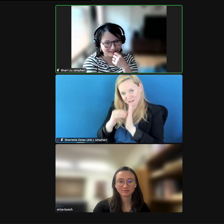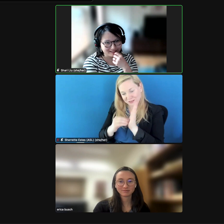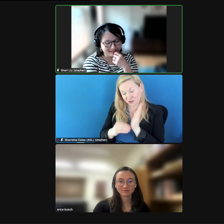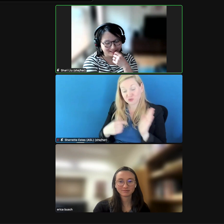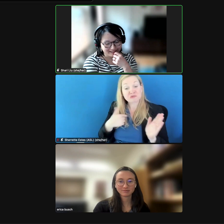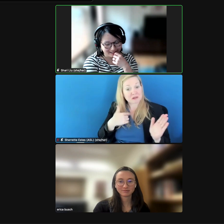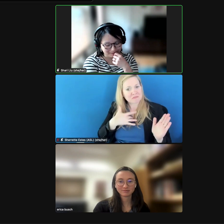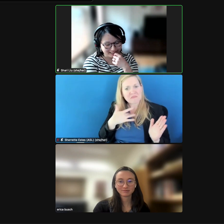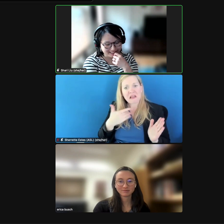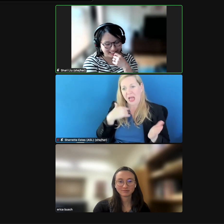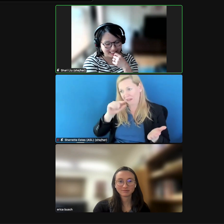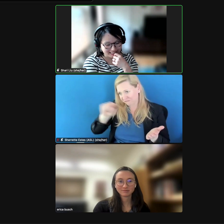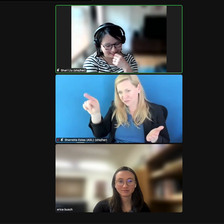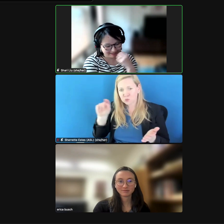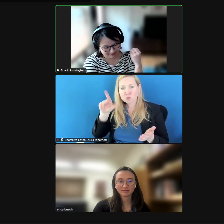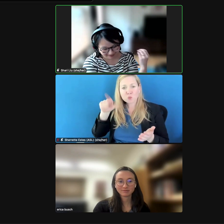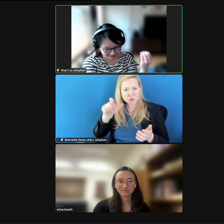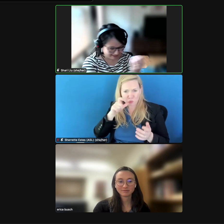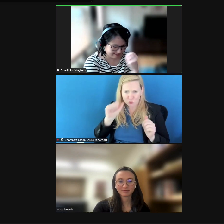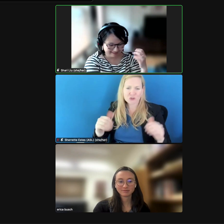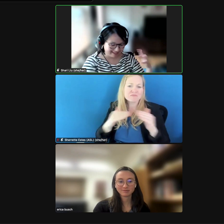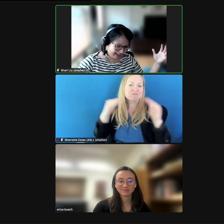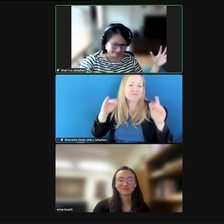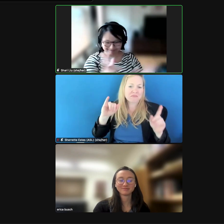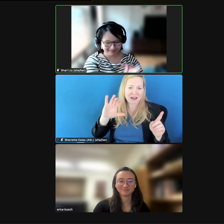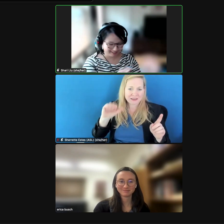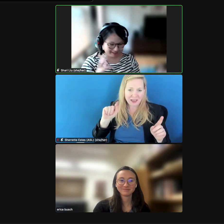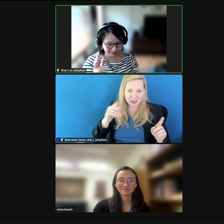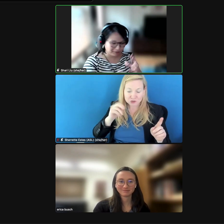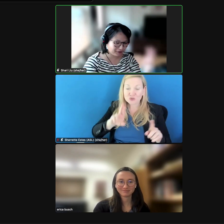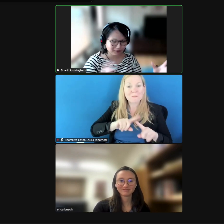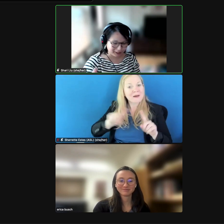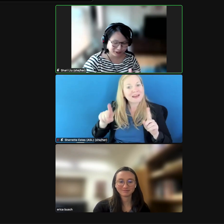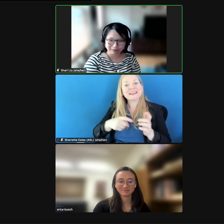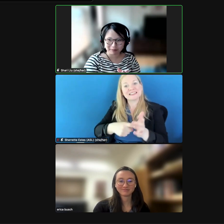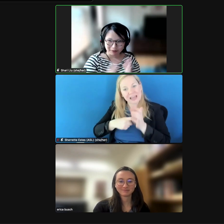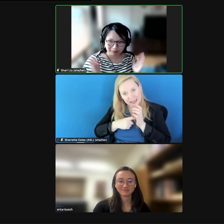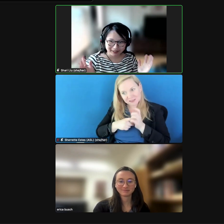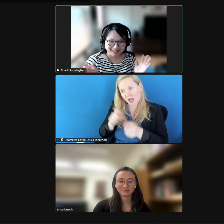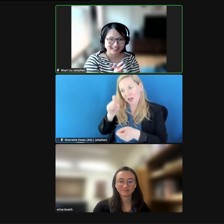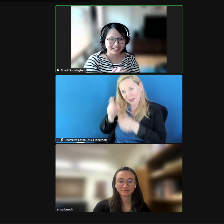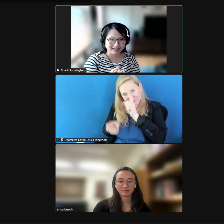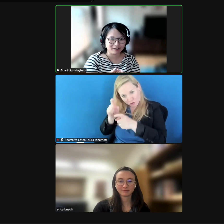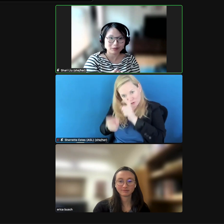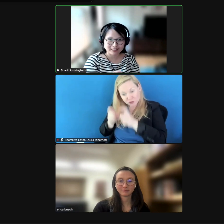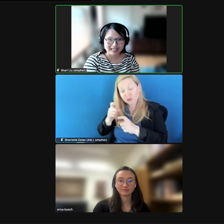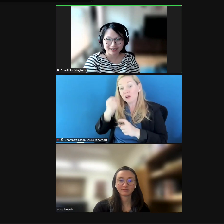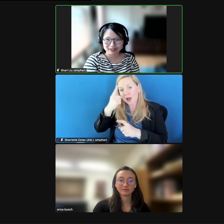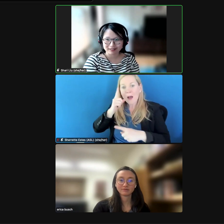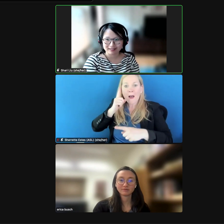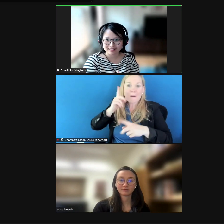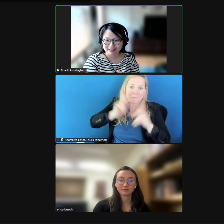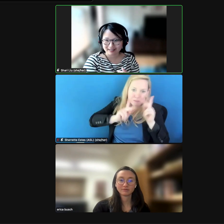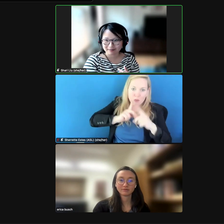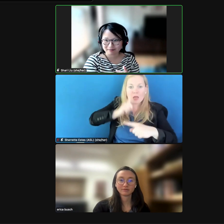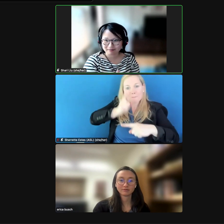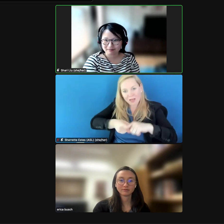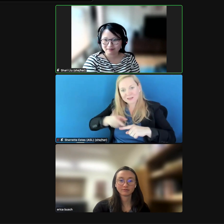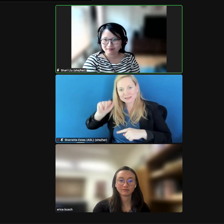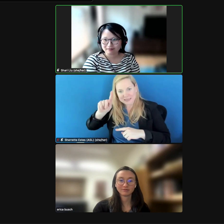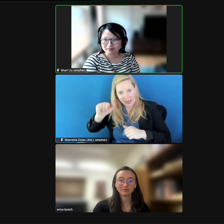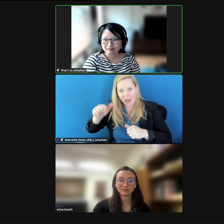as well, but it takes that configuration of people plus the data in order to actually assess